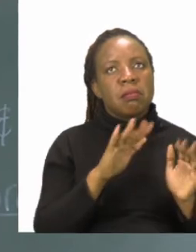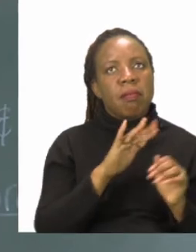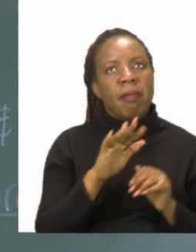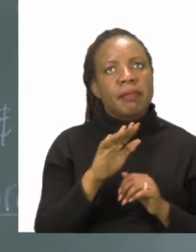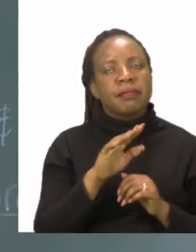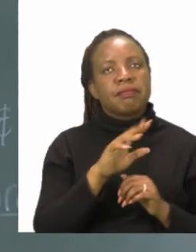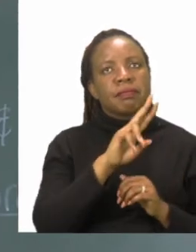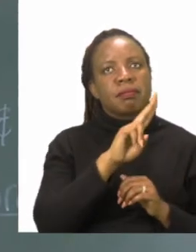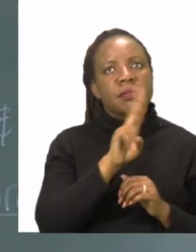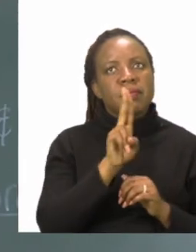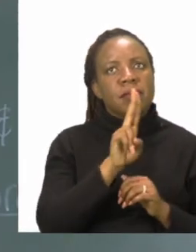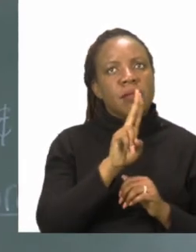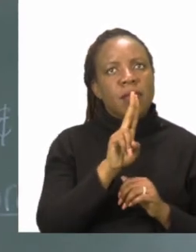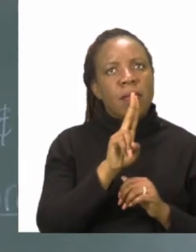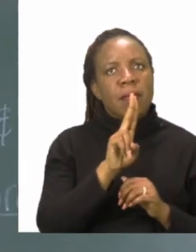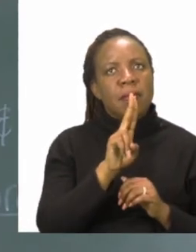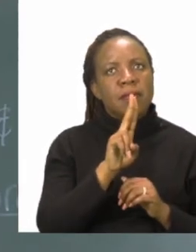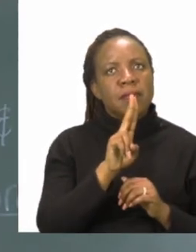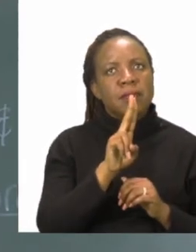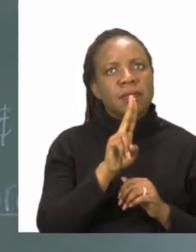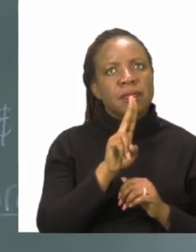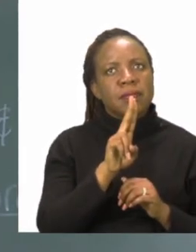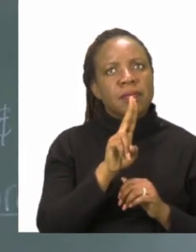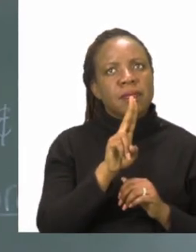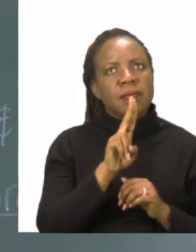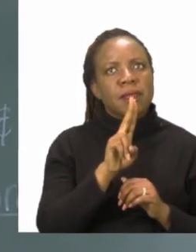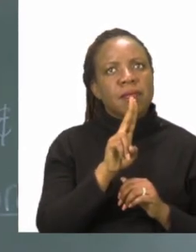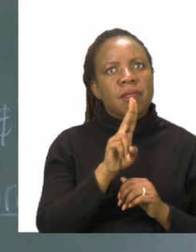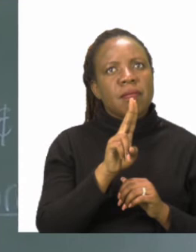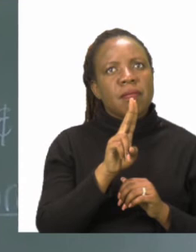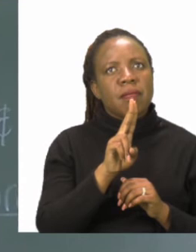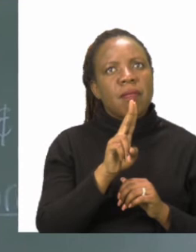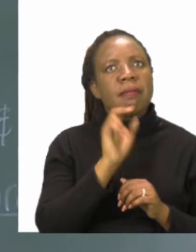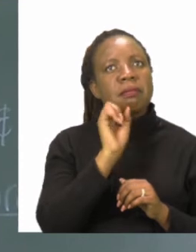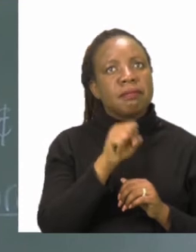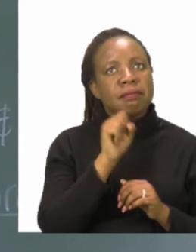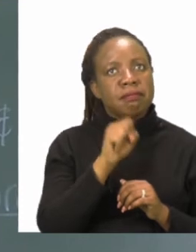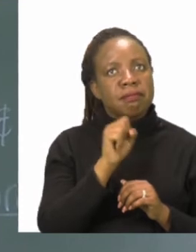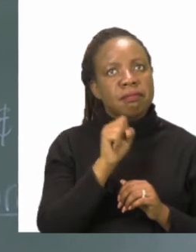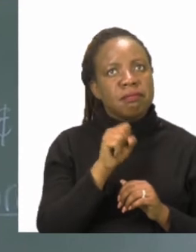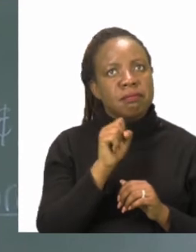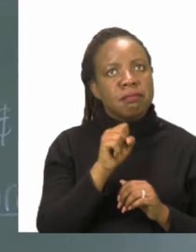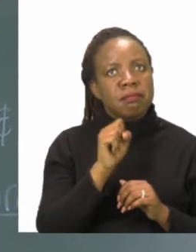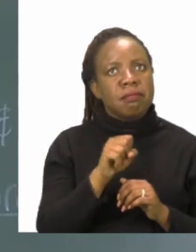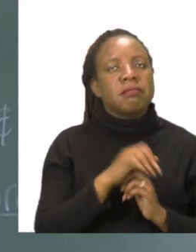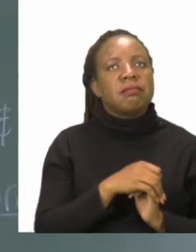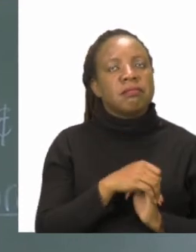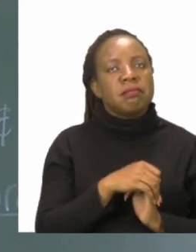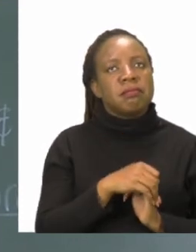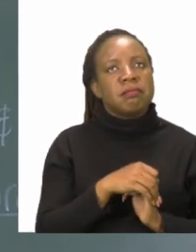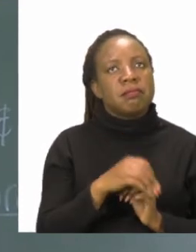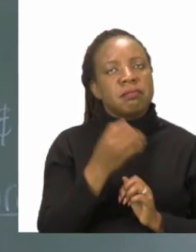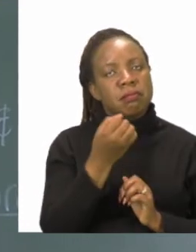you see a letter H anywhere in the blocks, in the word search? Over here we have the